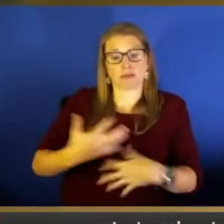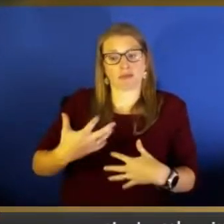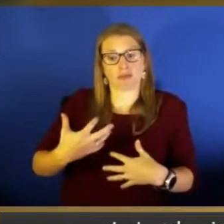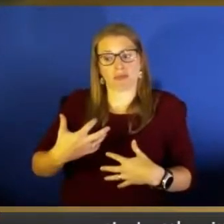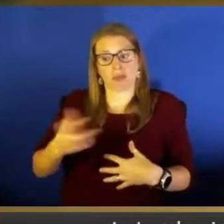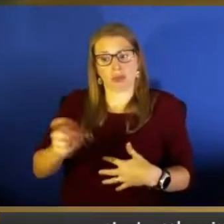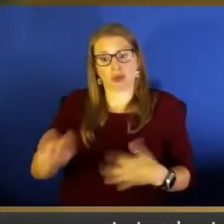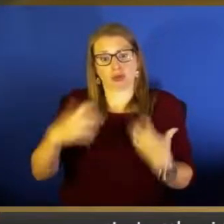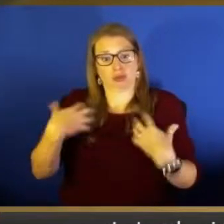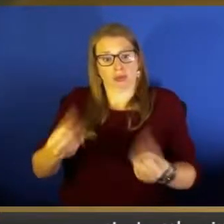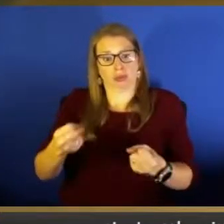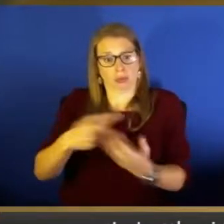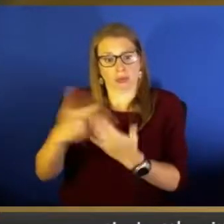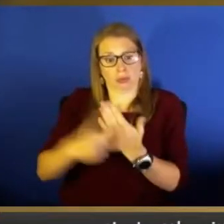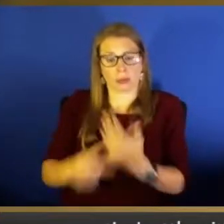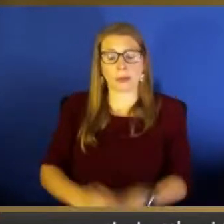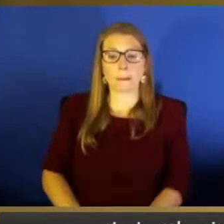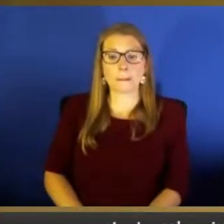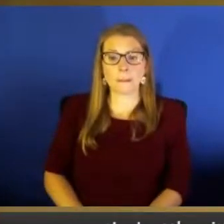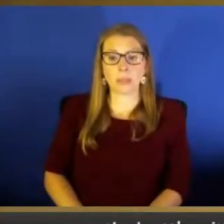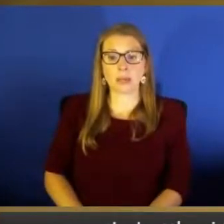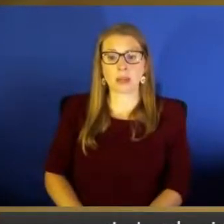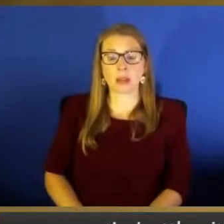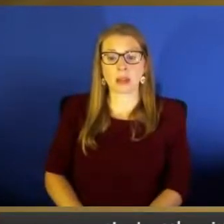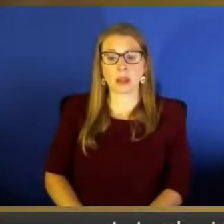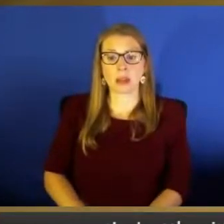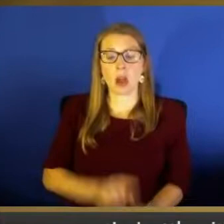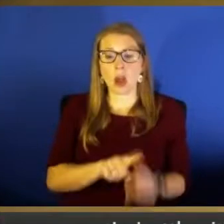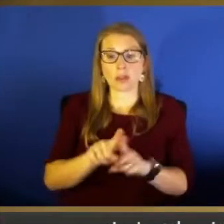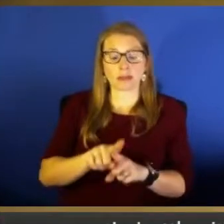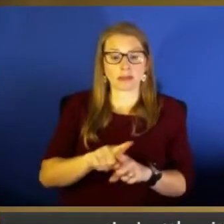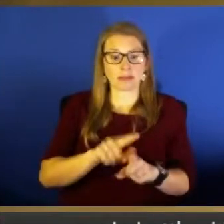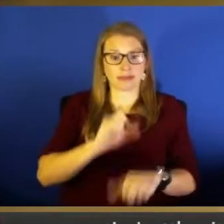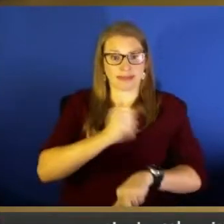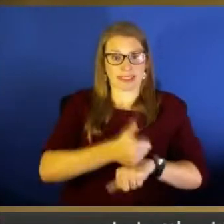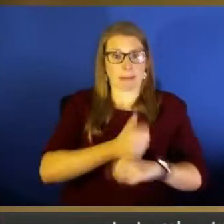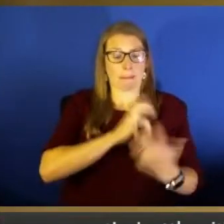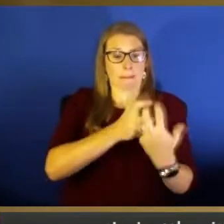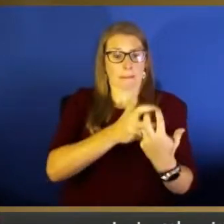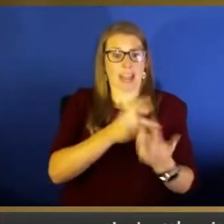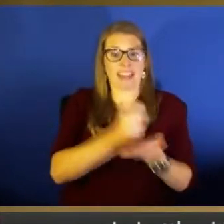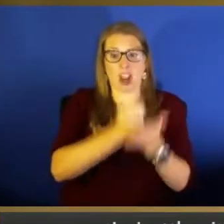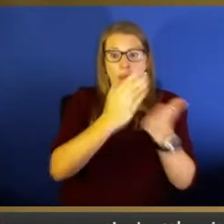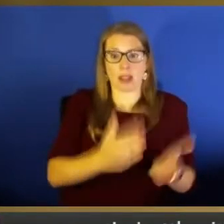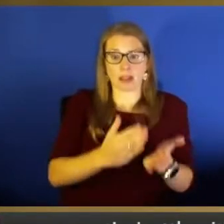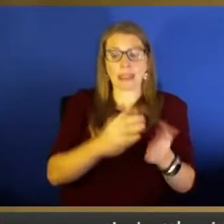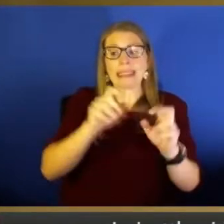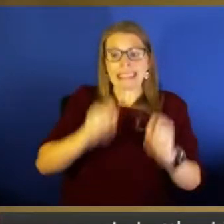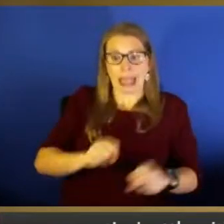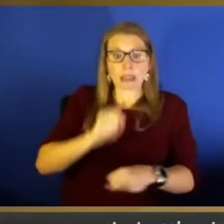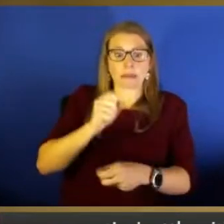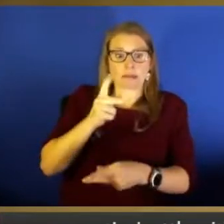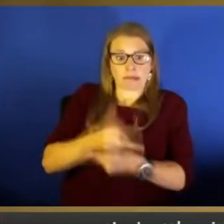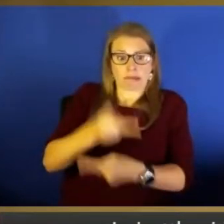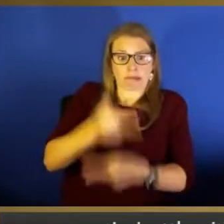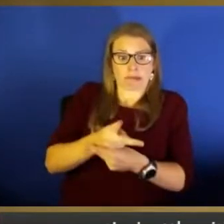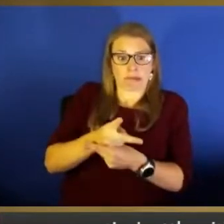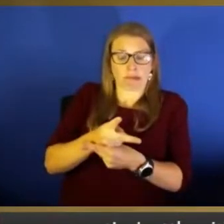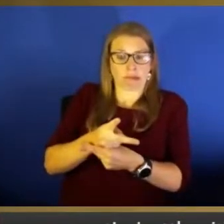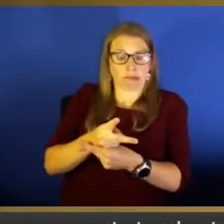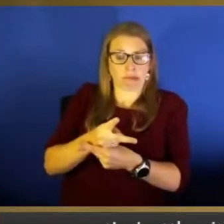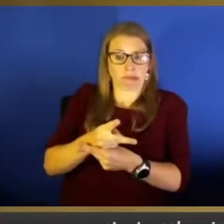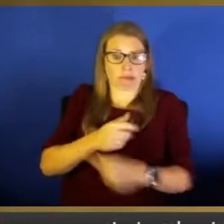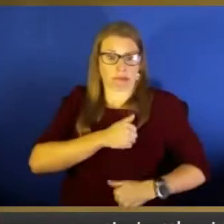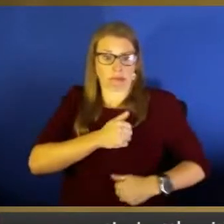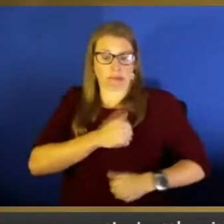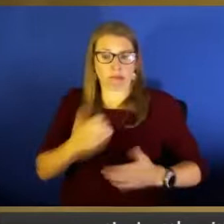set those that we serve up with a therapist that is in a good spot to take care of them. And so psychotherapy is a